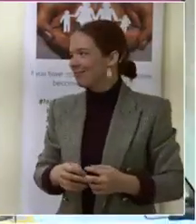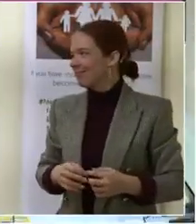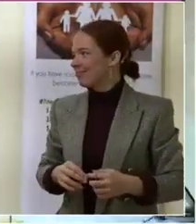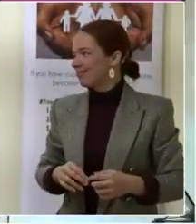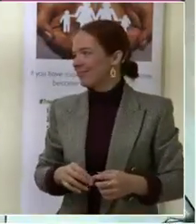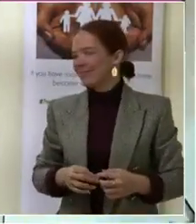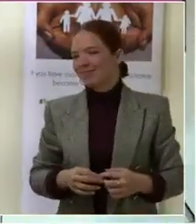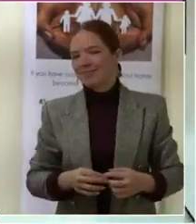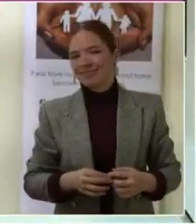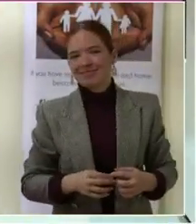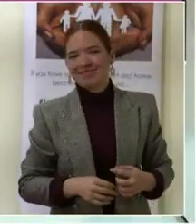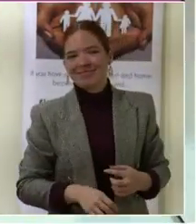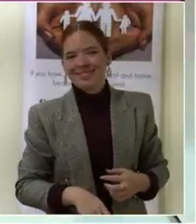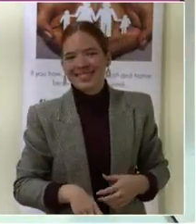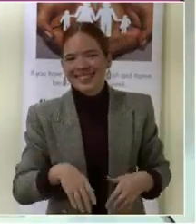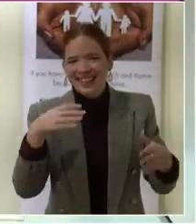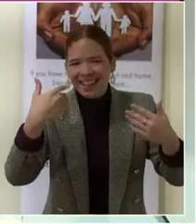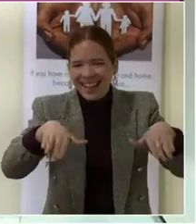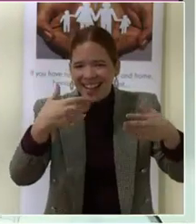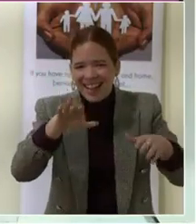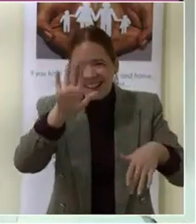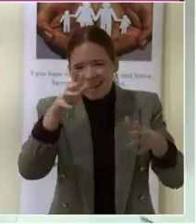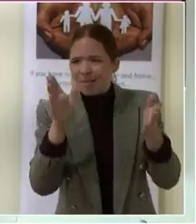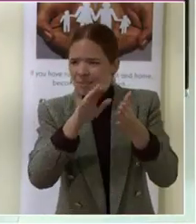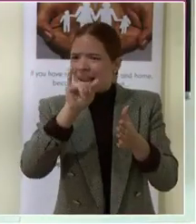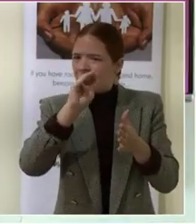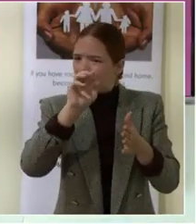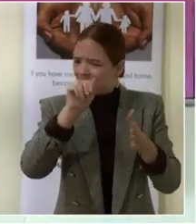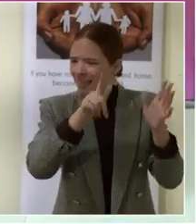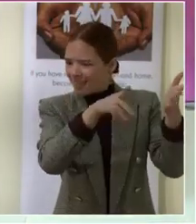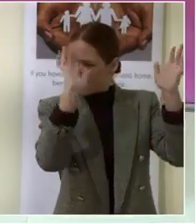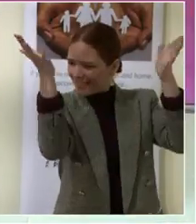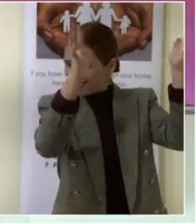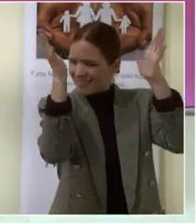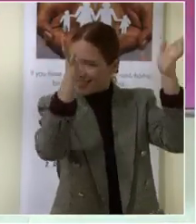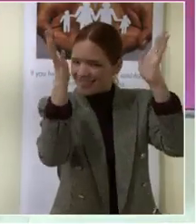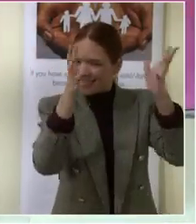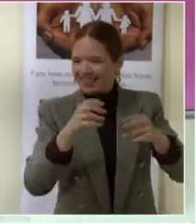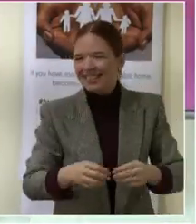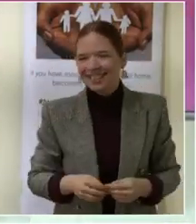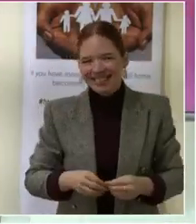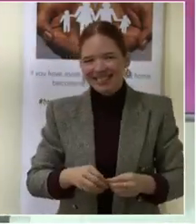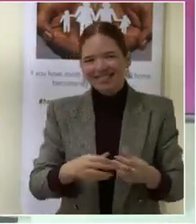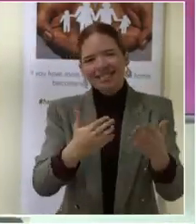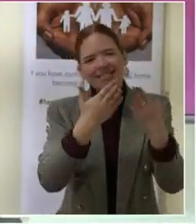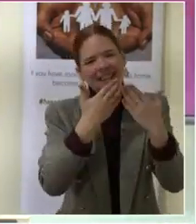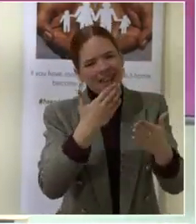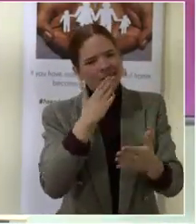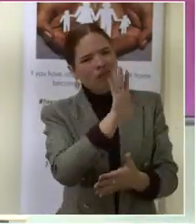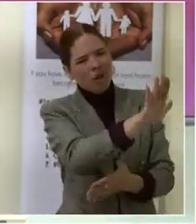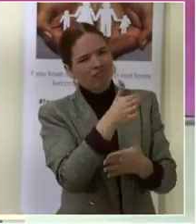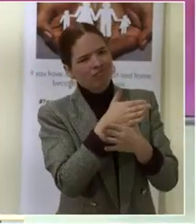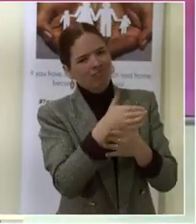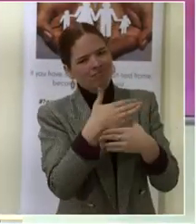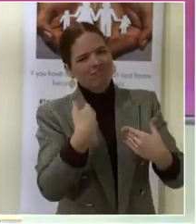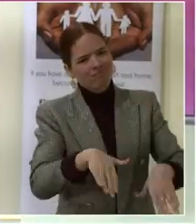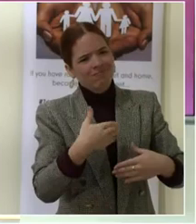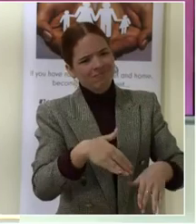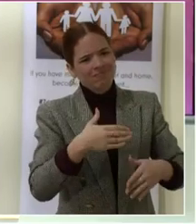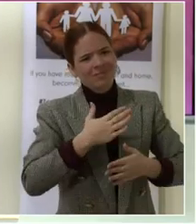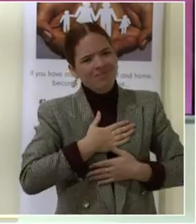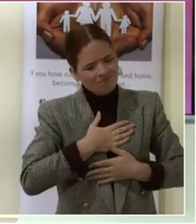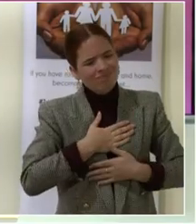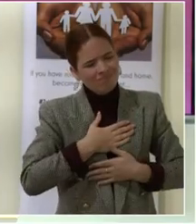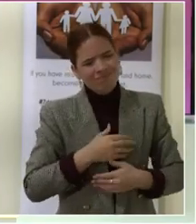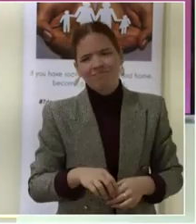Well, let's give Imani a big round of applause. Thank you for sharing with us. And